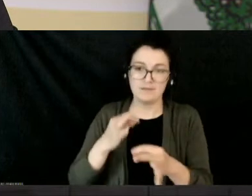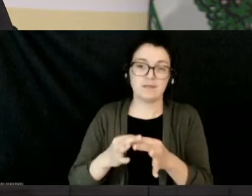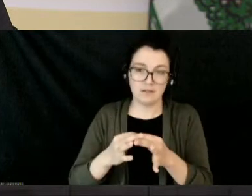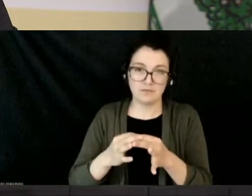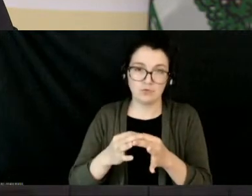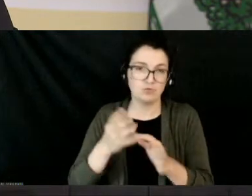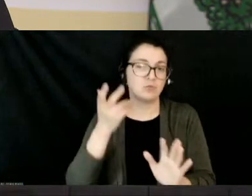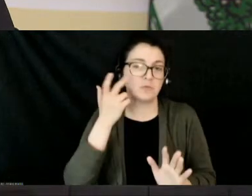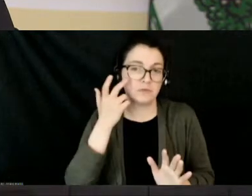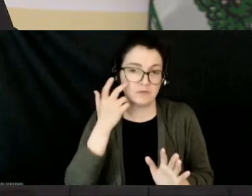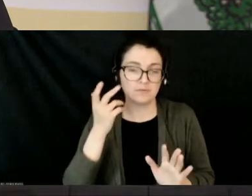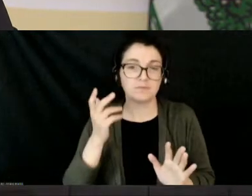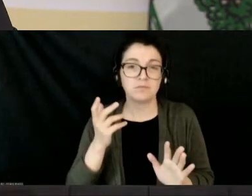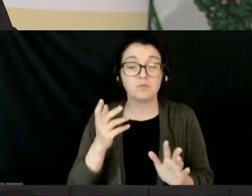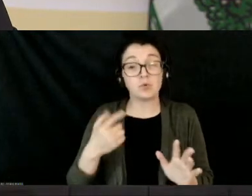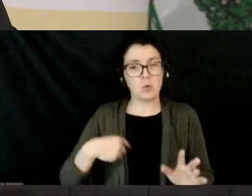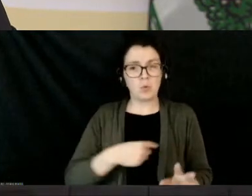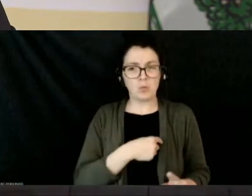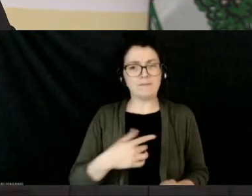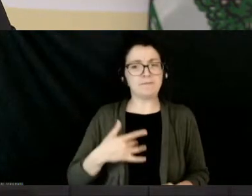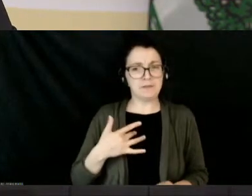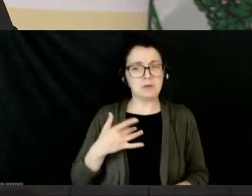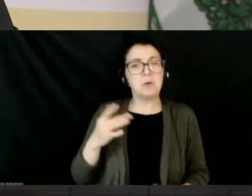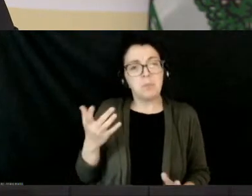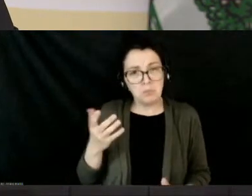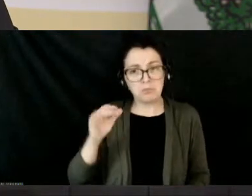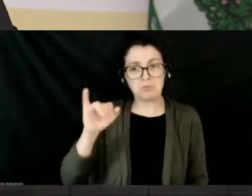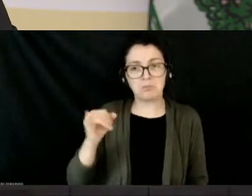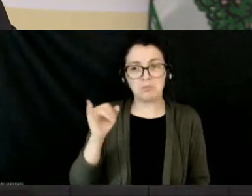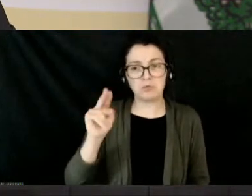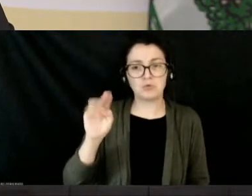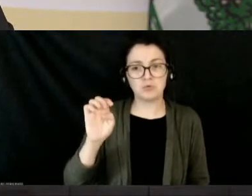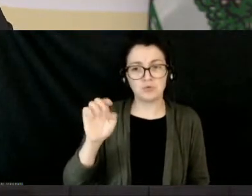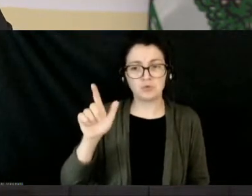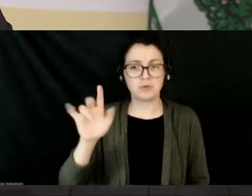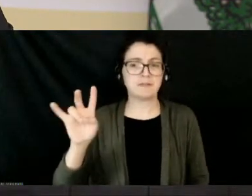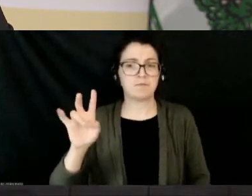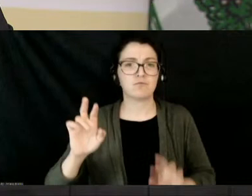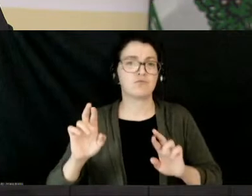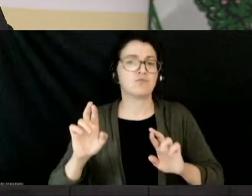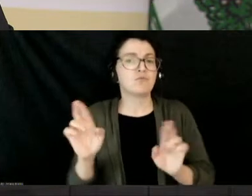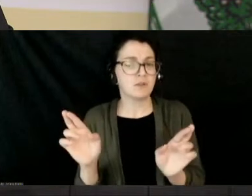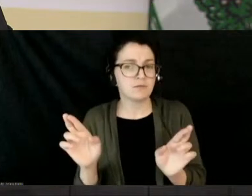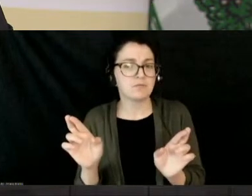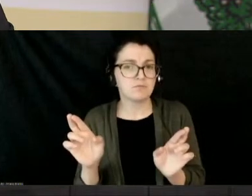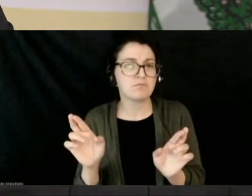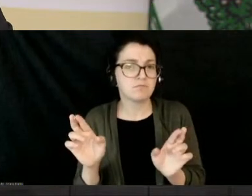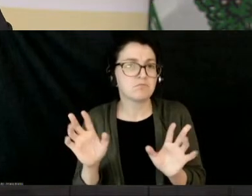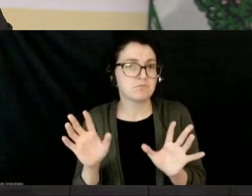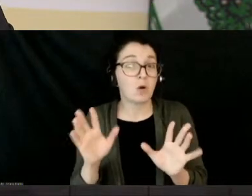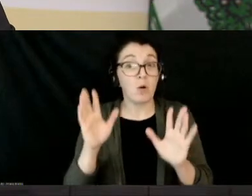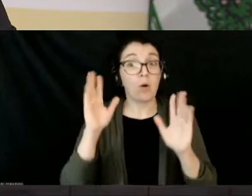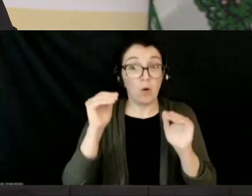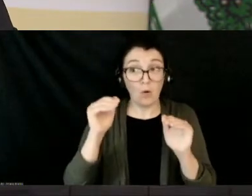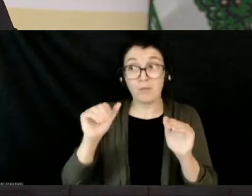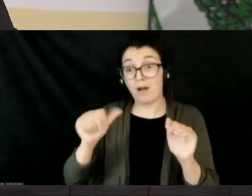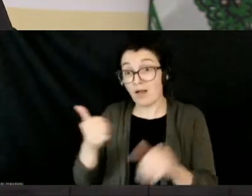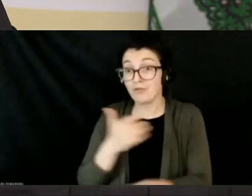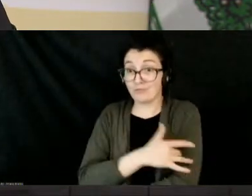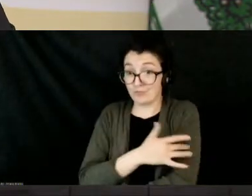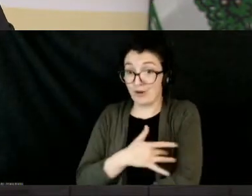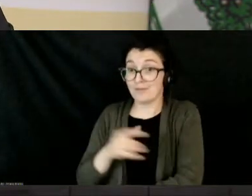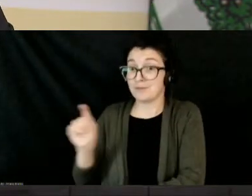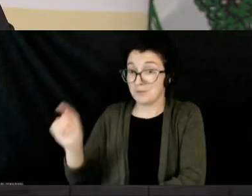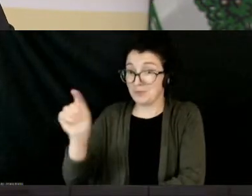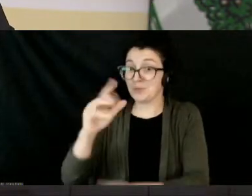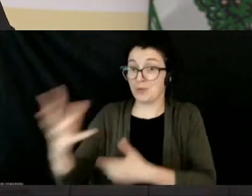on June 27th, we're open for business. We hope that we can do so with the Atlantic region as a whole like we did last year. But for